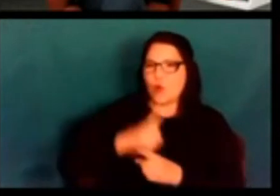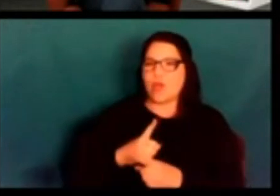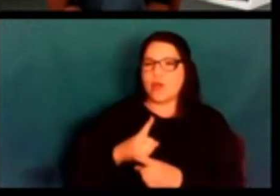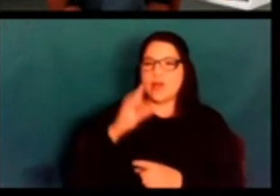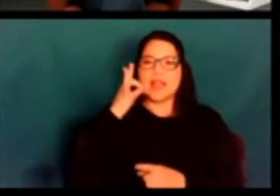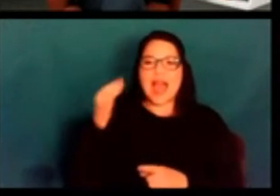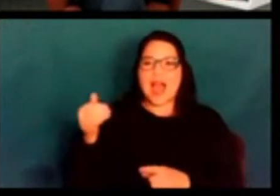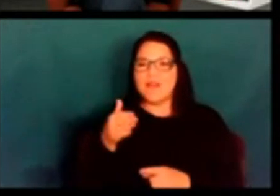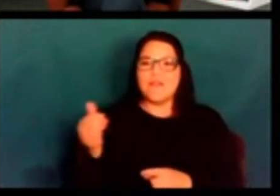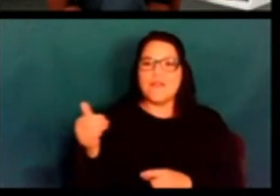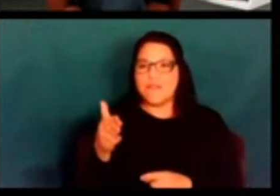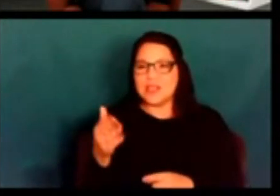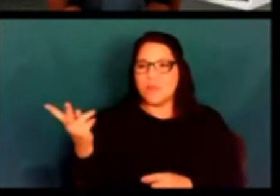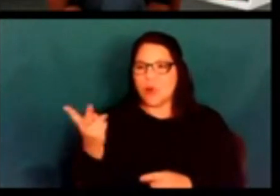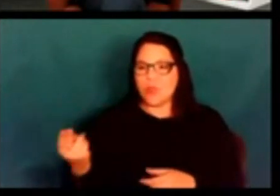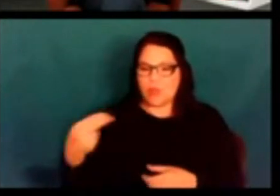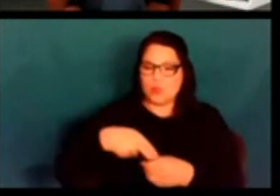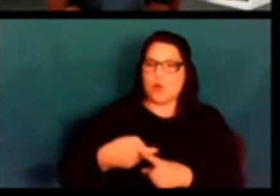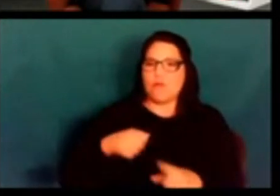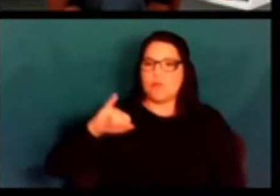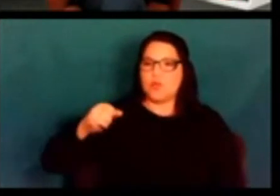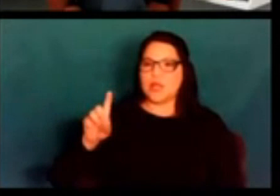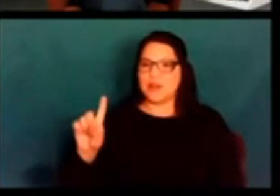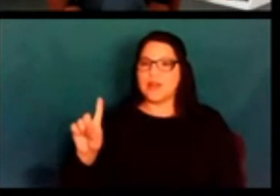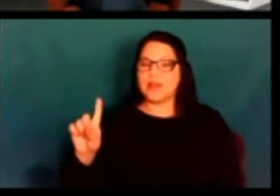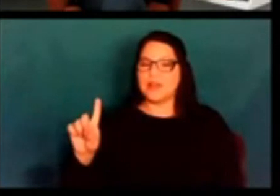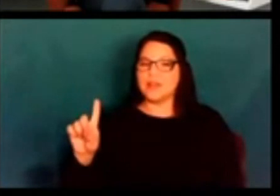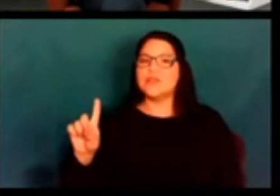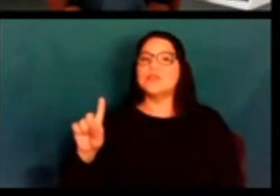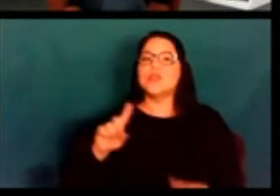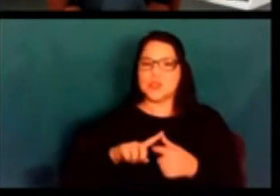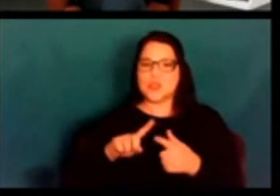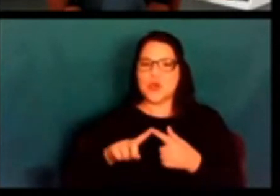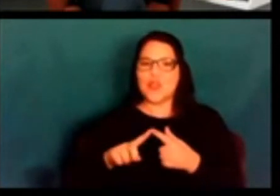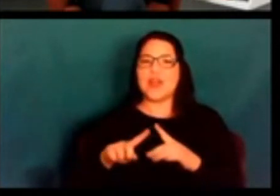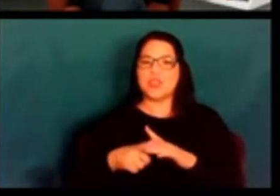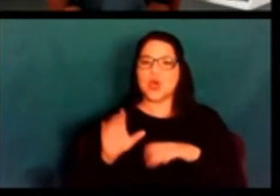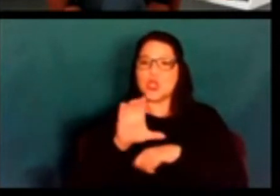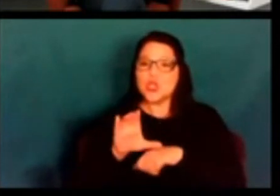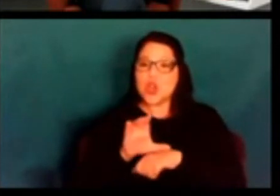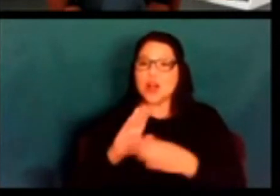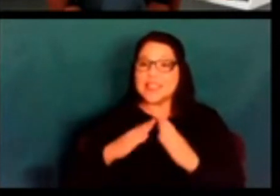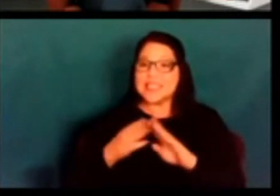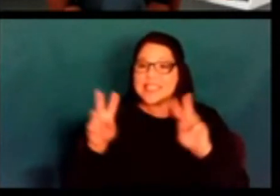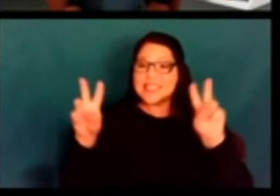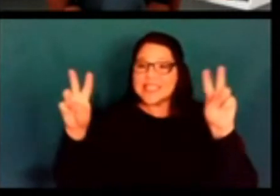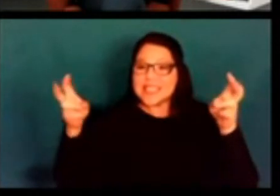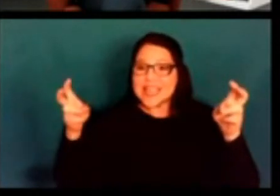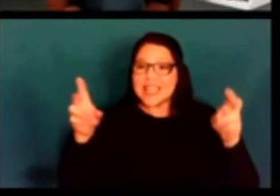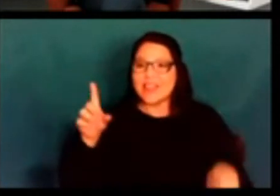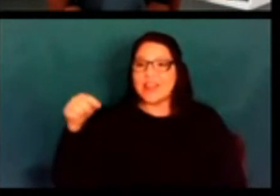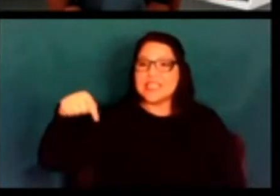Fred Wesley and Maceo Parker from JB's. So that's when you get Chocolate City, Up for the